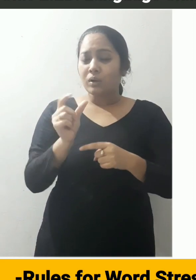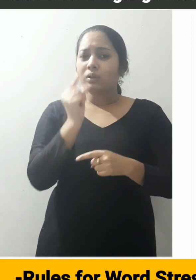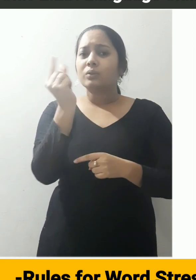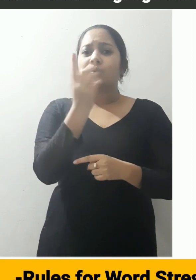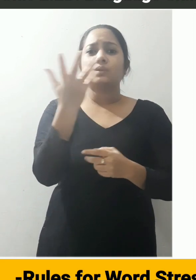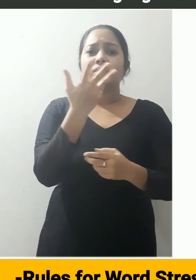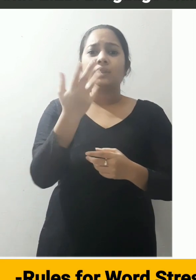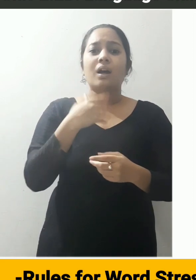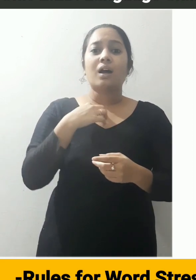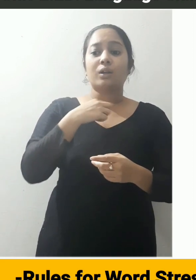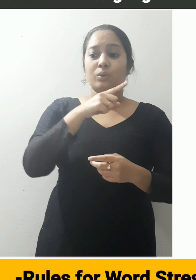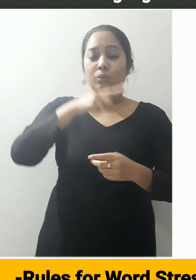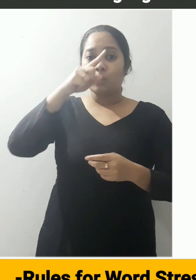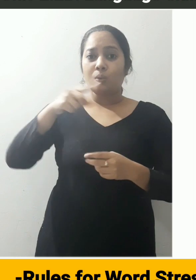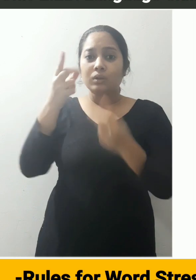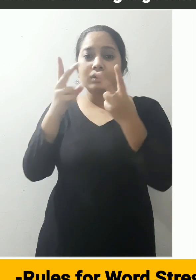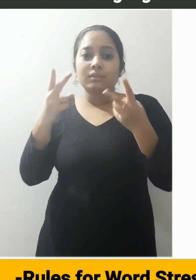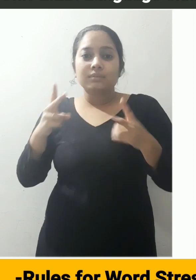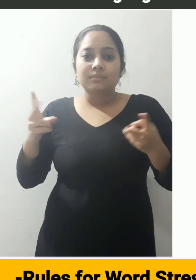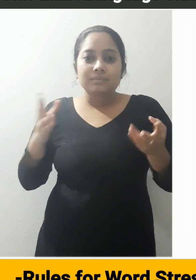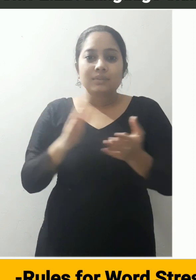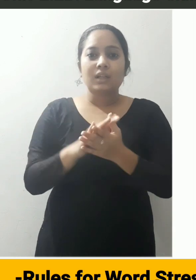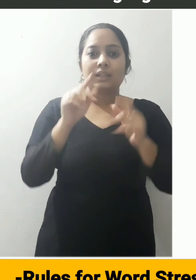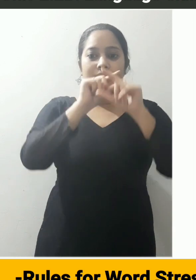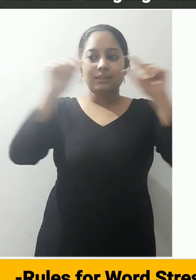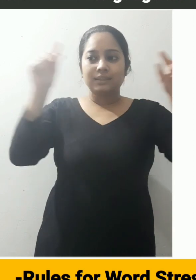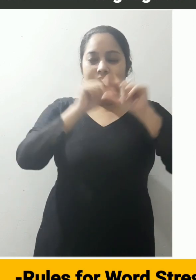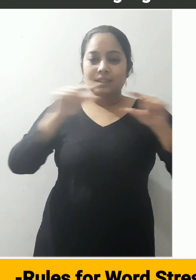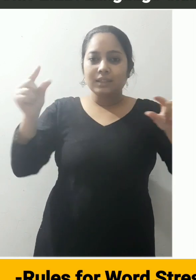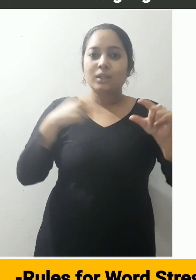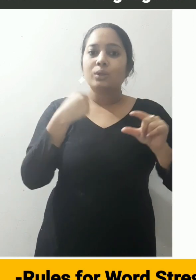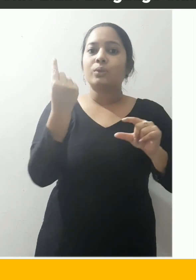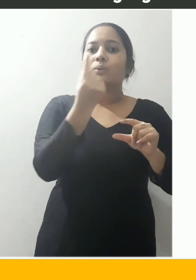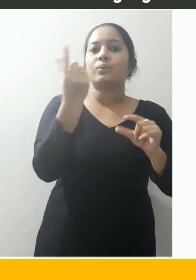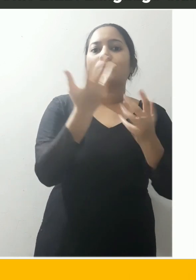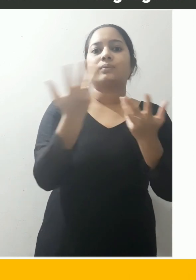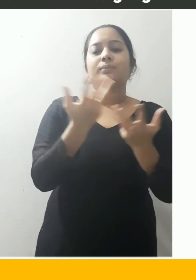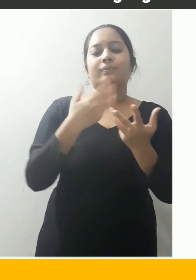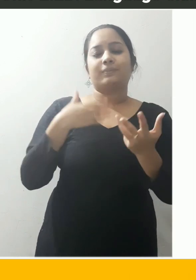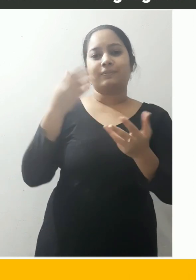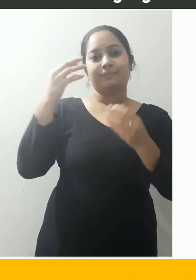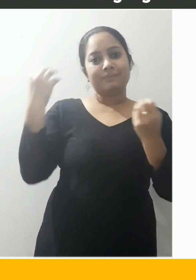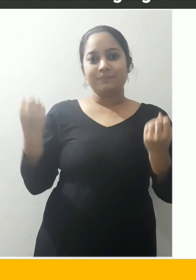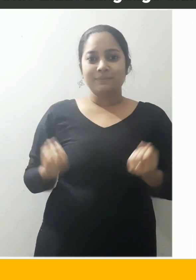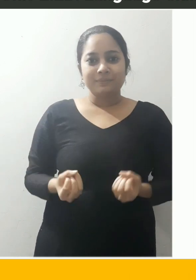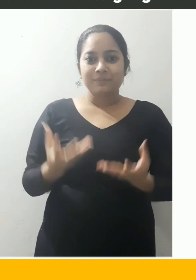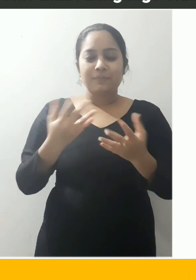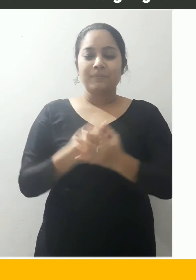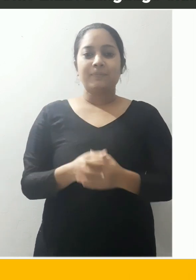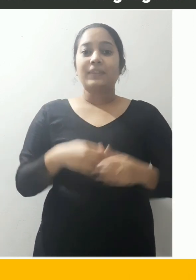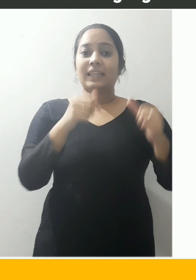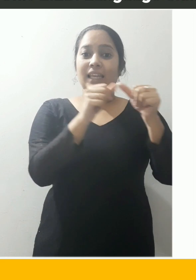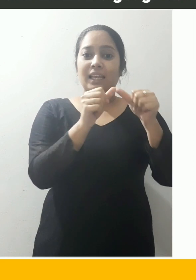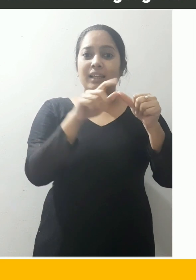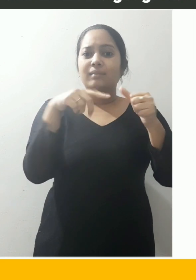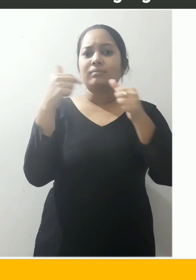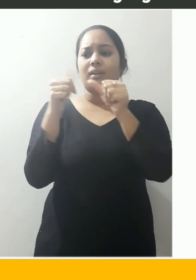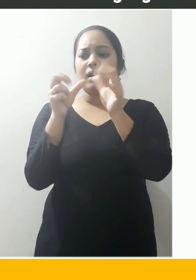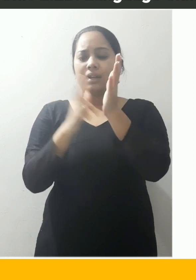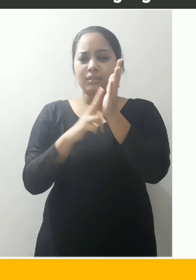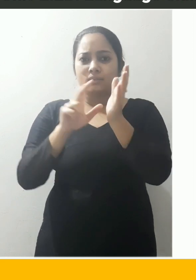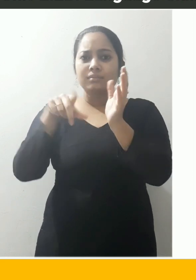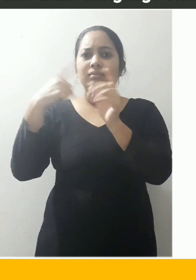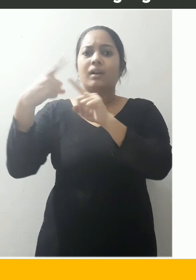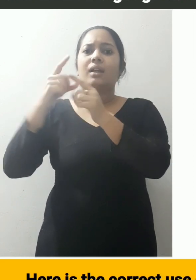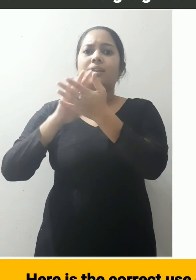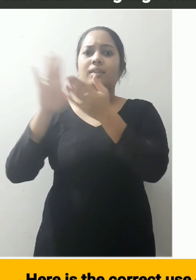different tones of voice, phrases to use. So let's start. A and